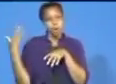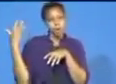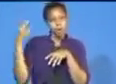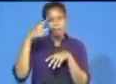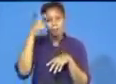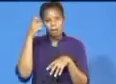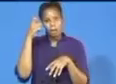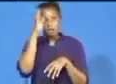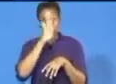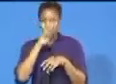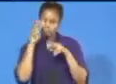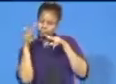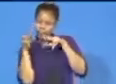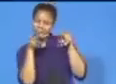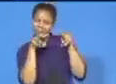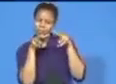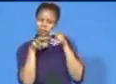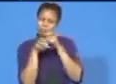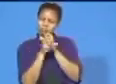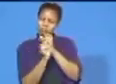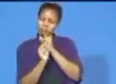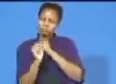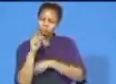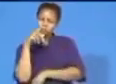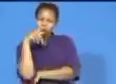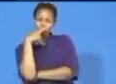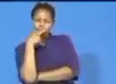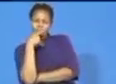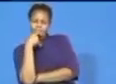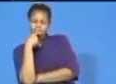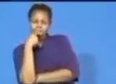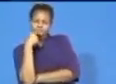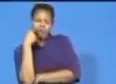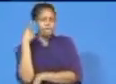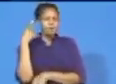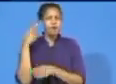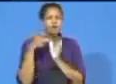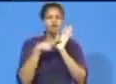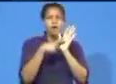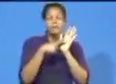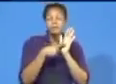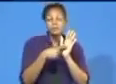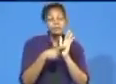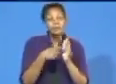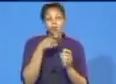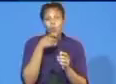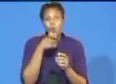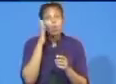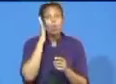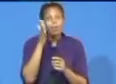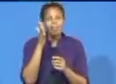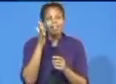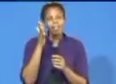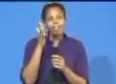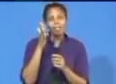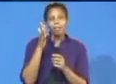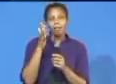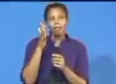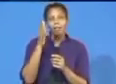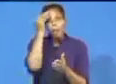is looking long and hard for representative who will do nothing else but abide by